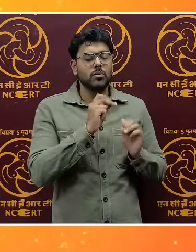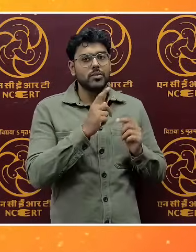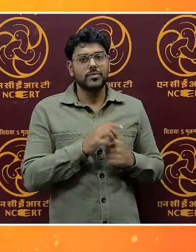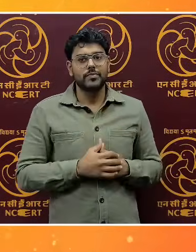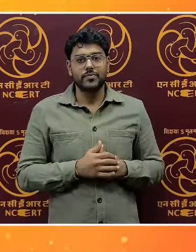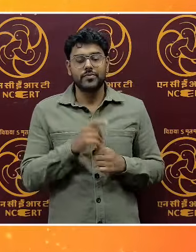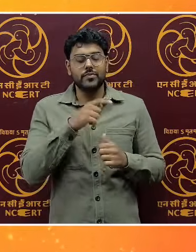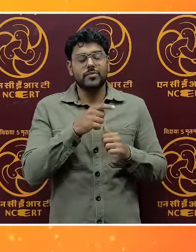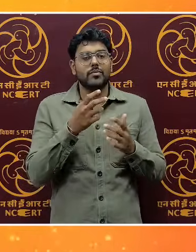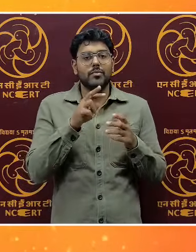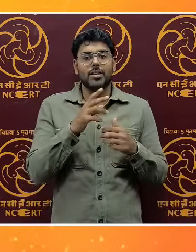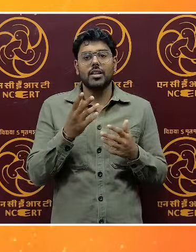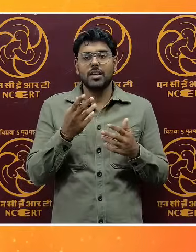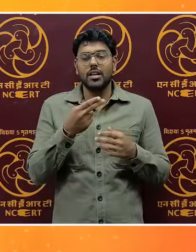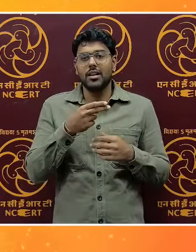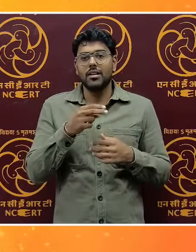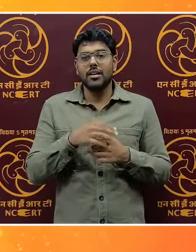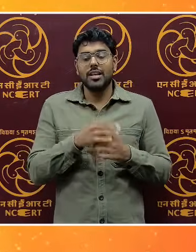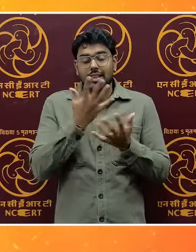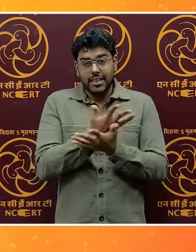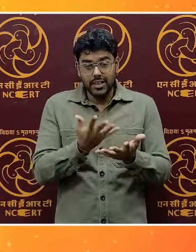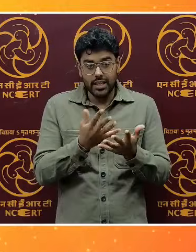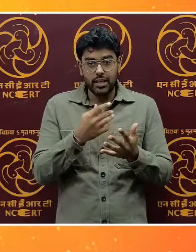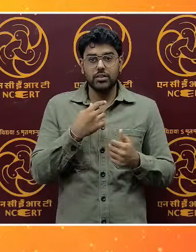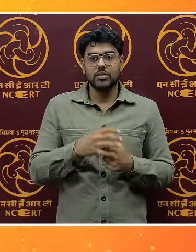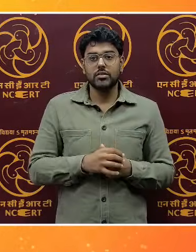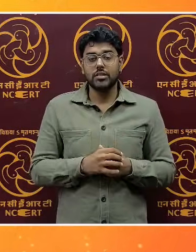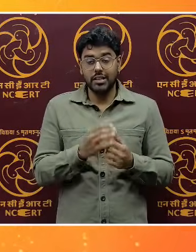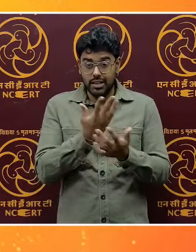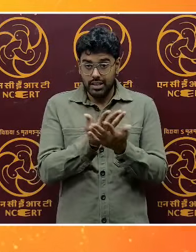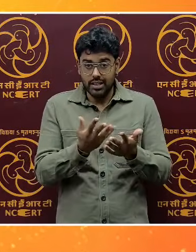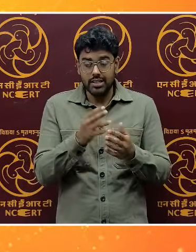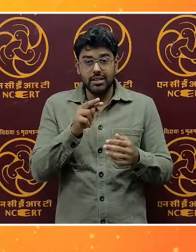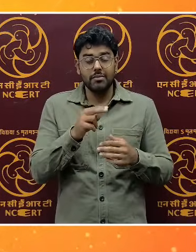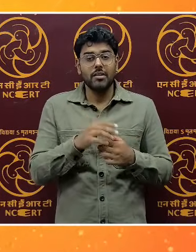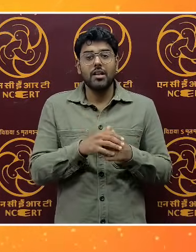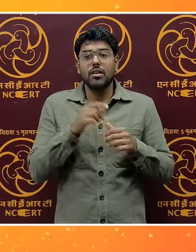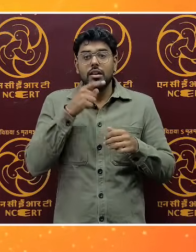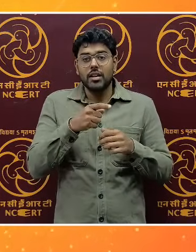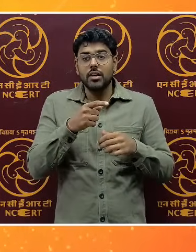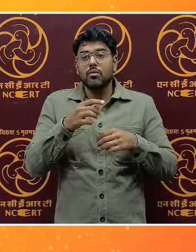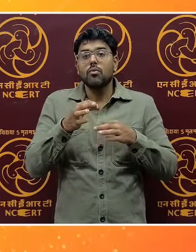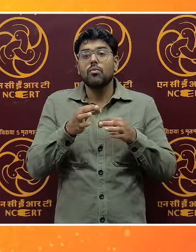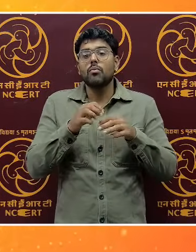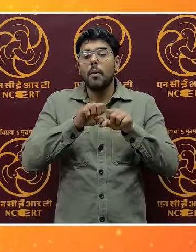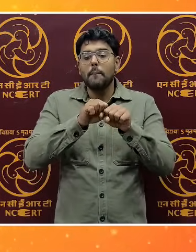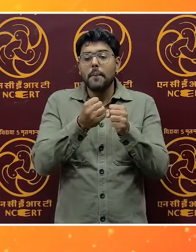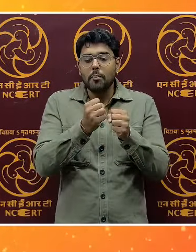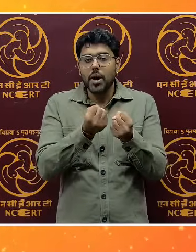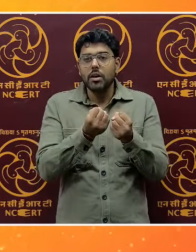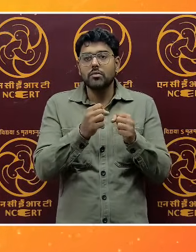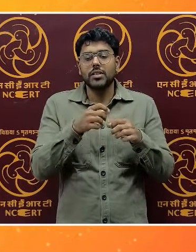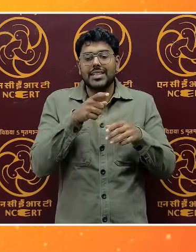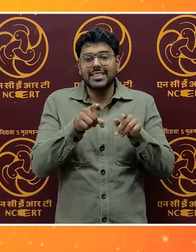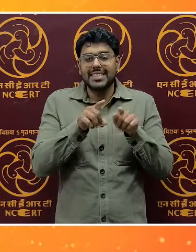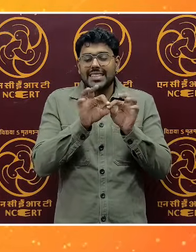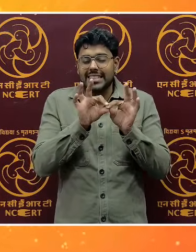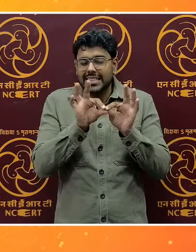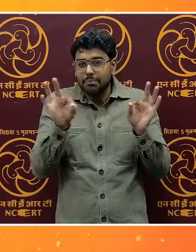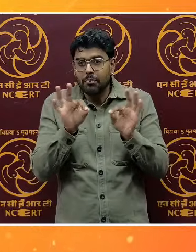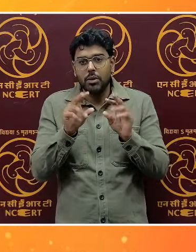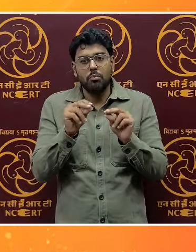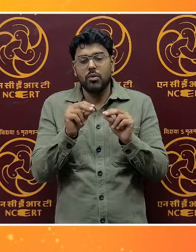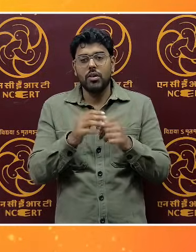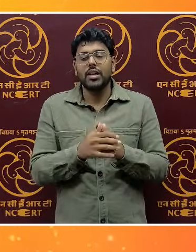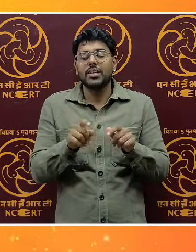what? They are the substances, right? They cannot be further broken down into simpler substances.